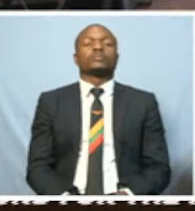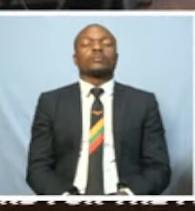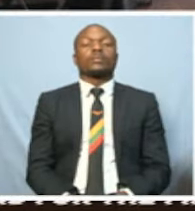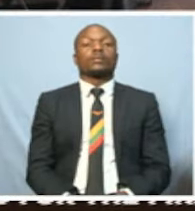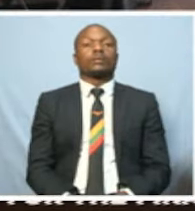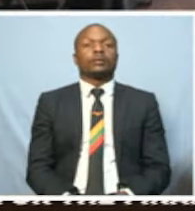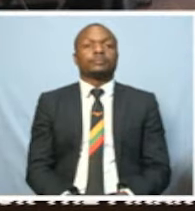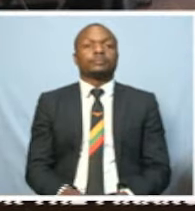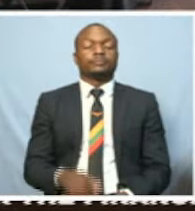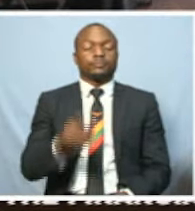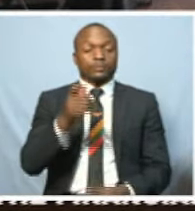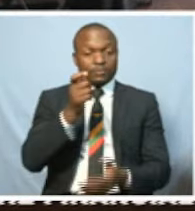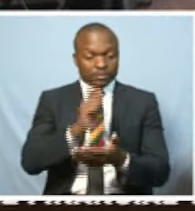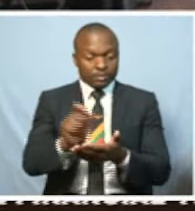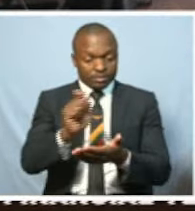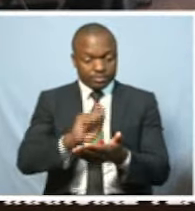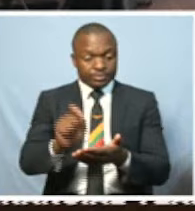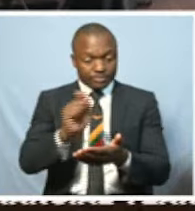They're handwritten.